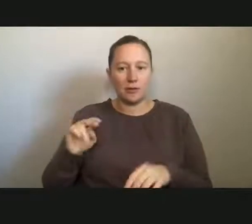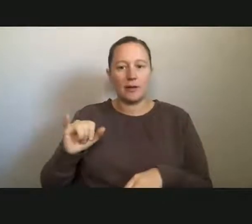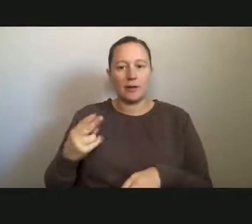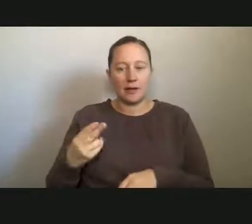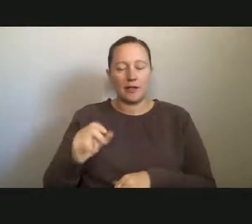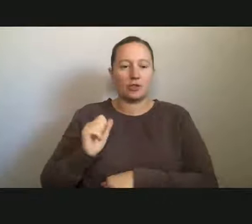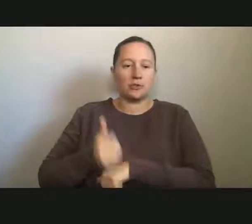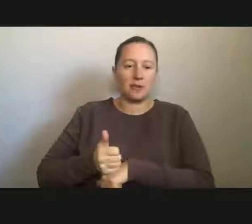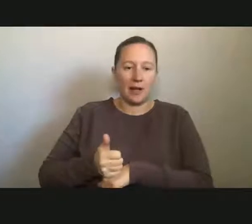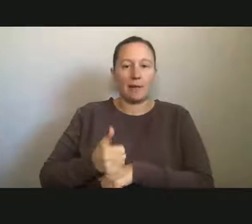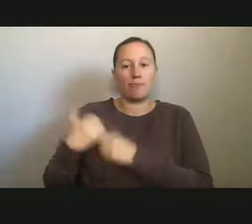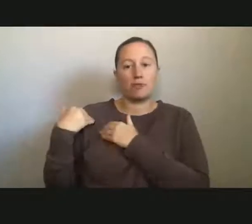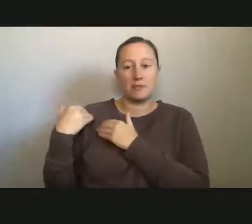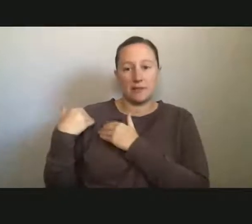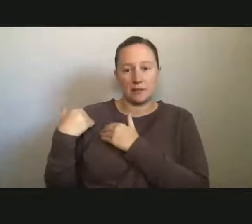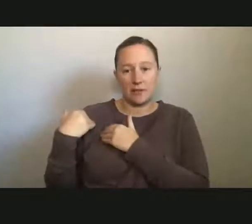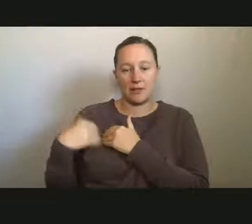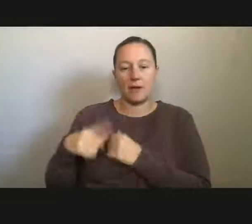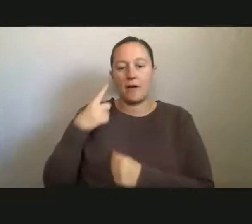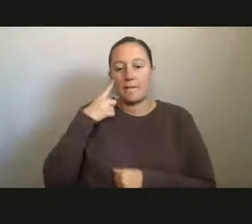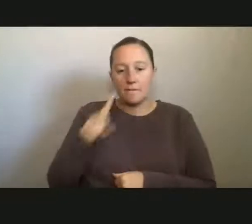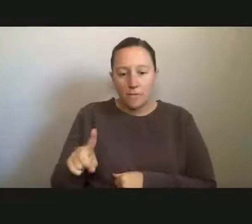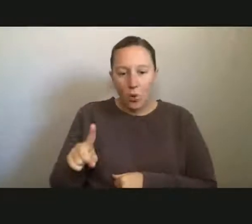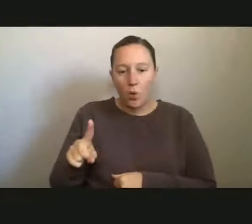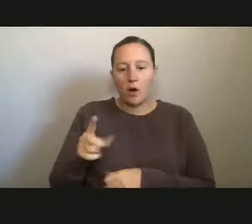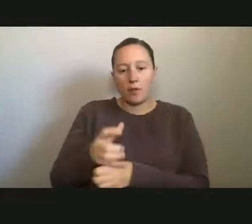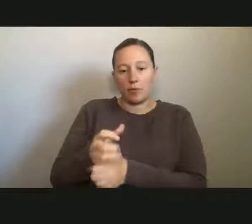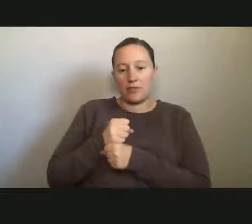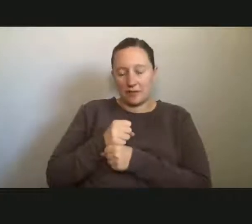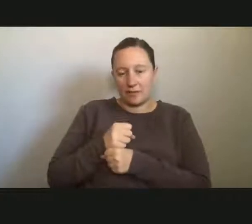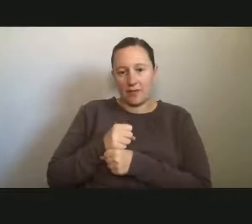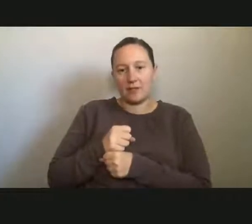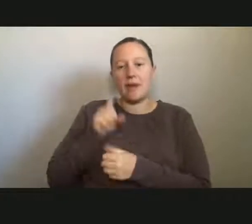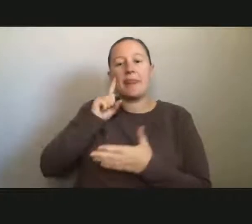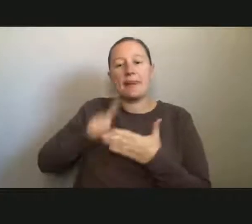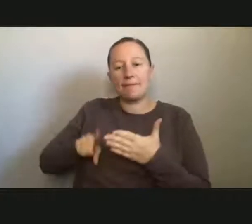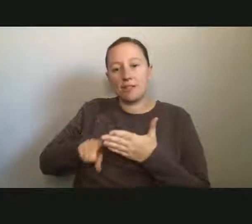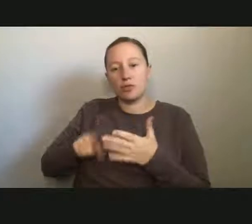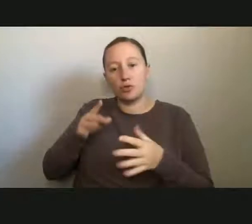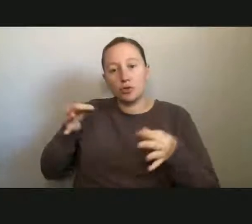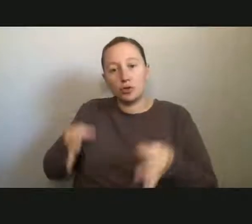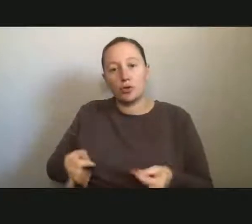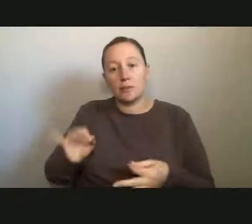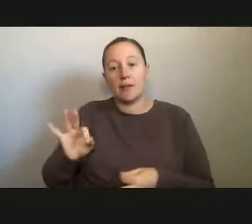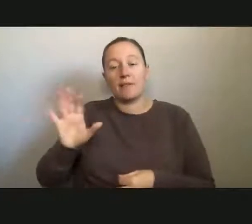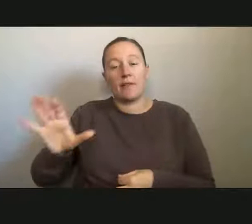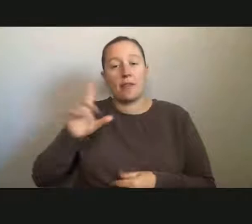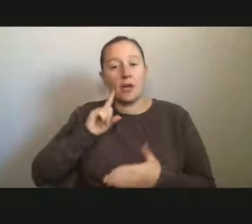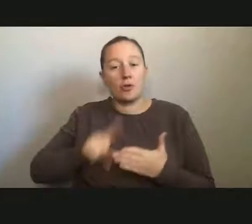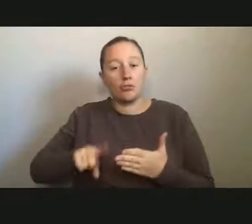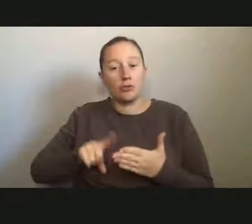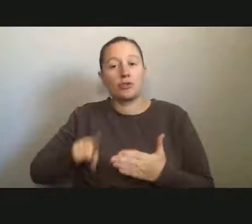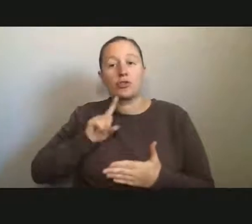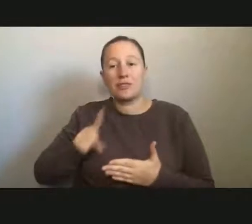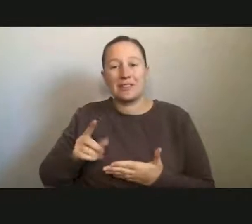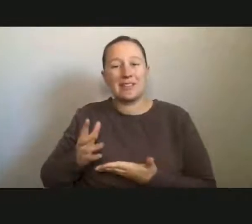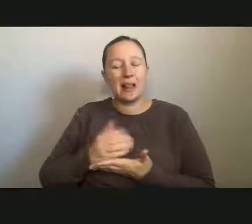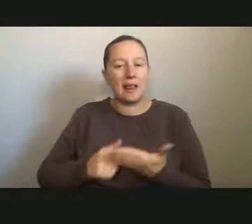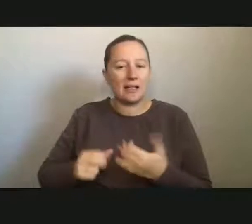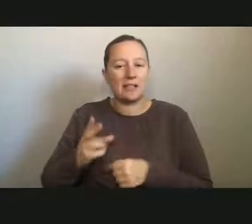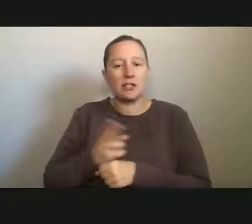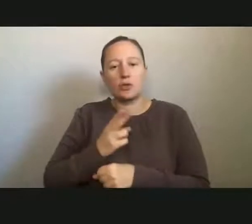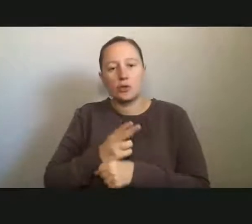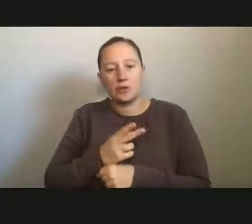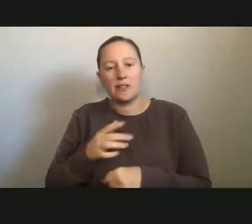the responsibility to the recipients and their investigators to determine if their research is collecting or using covered